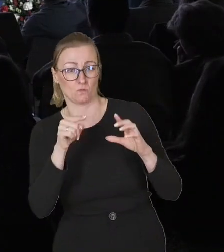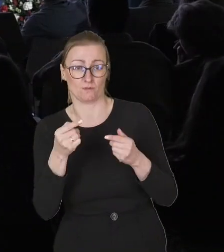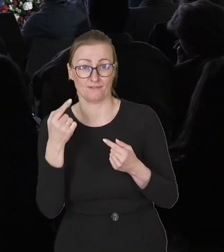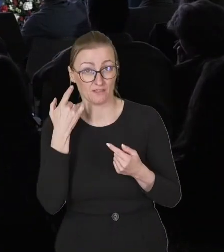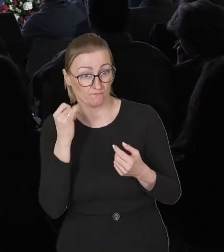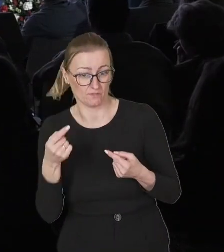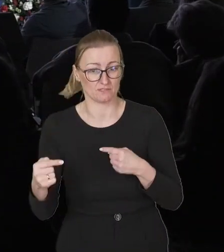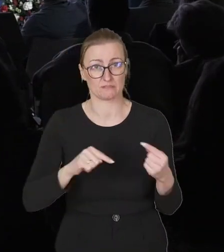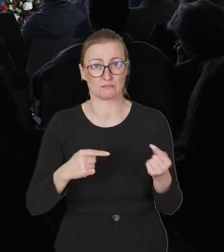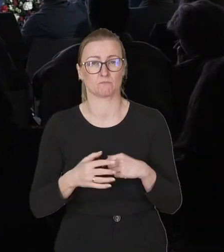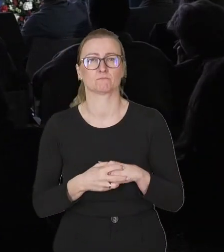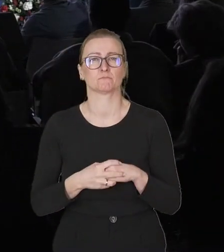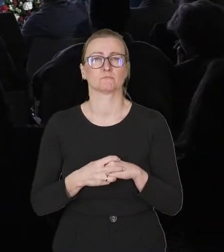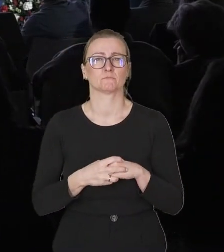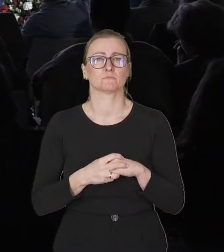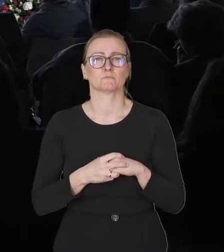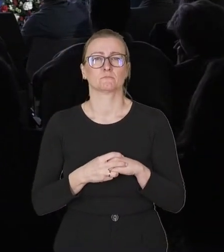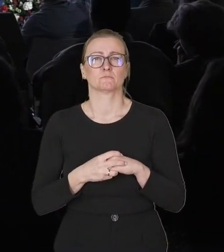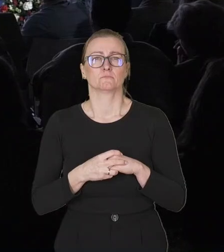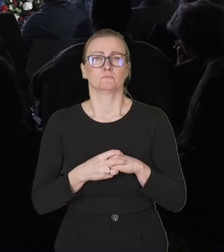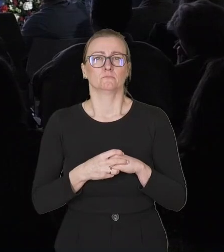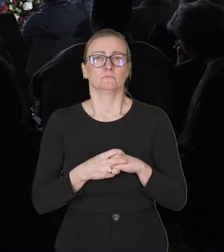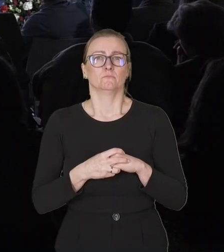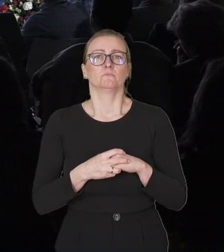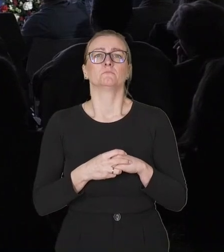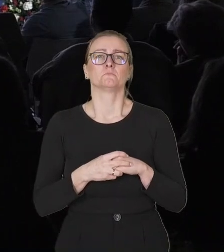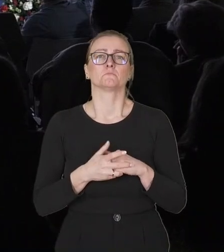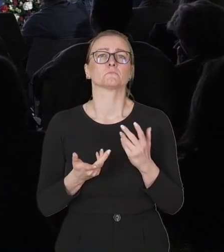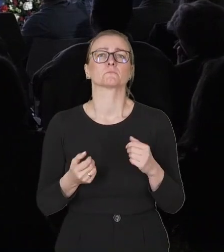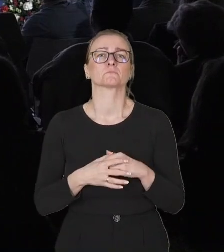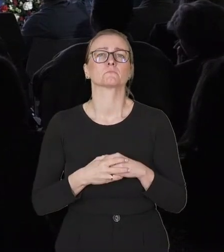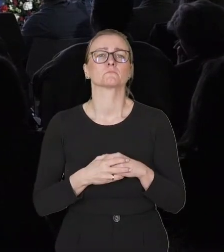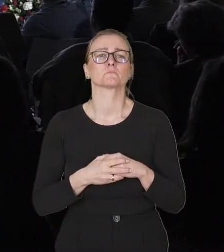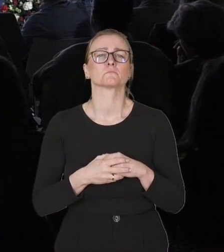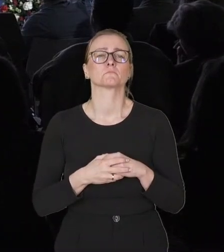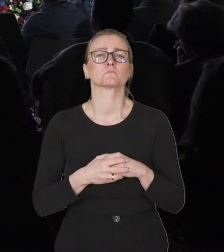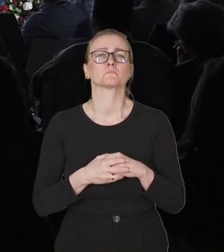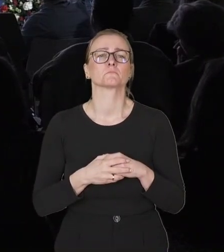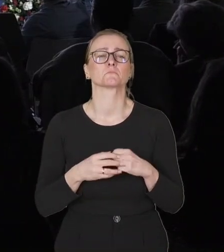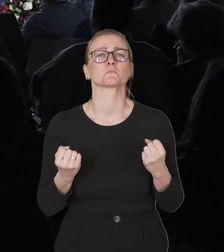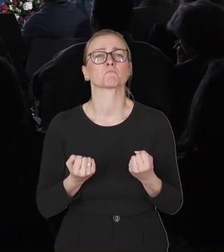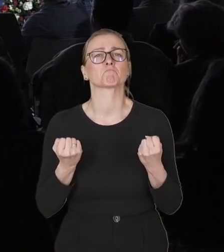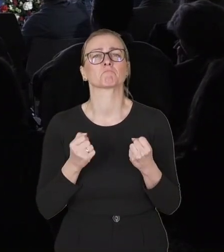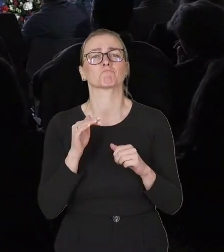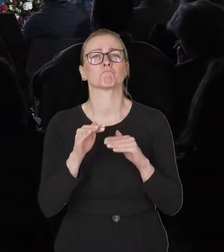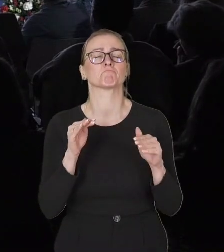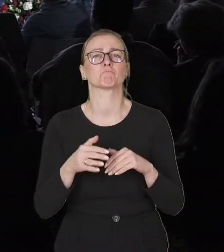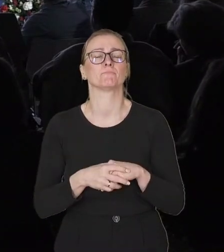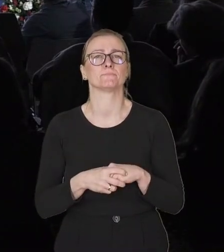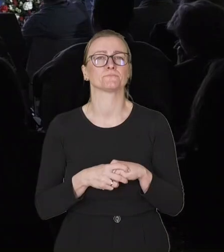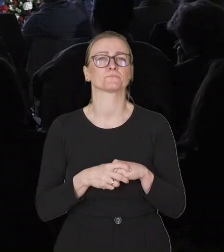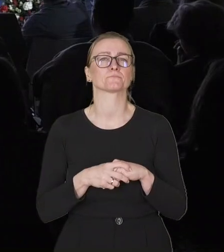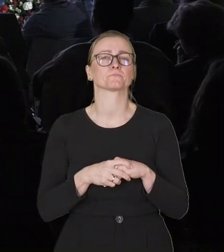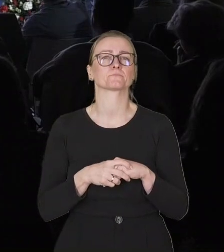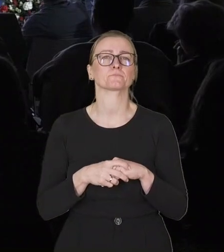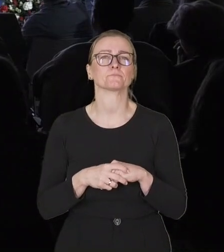do, how to strengthen, because nobody questioned the role of the cohesion policy in the